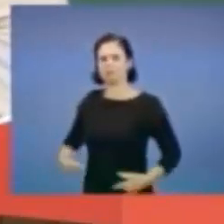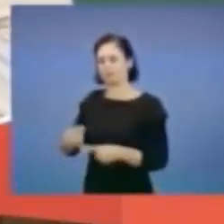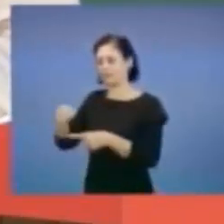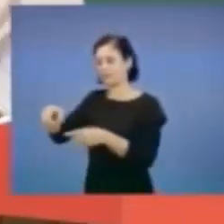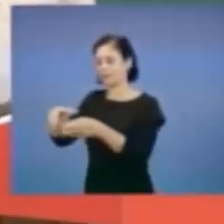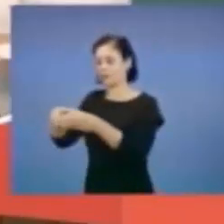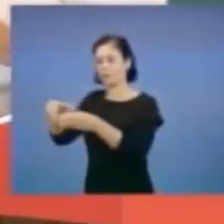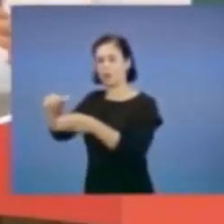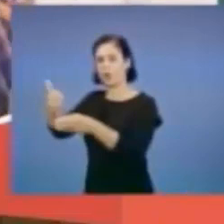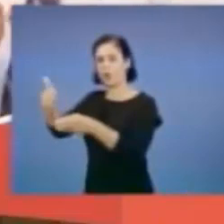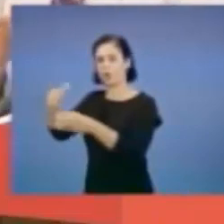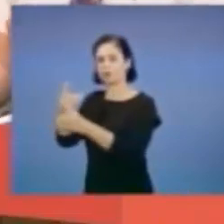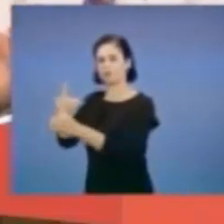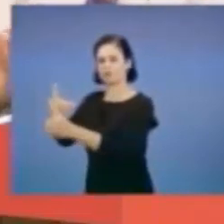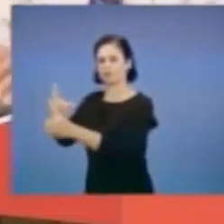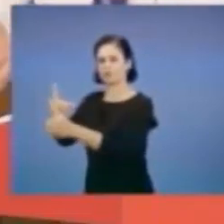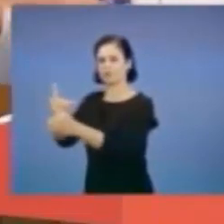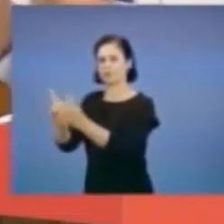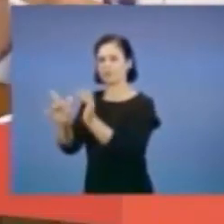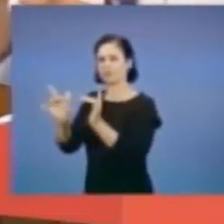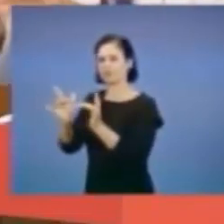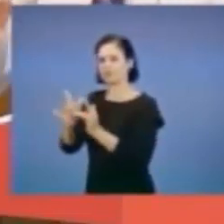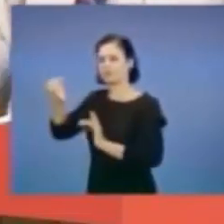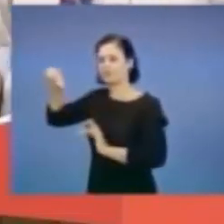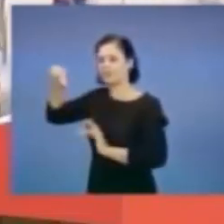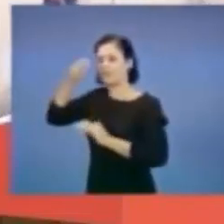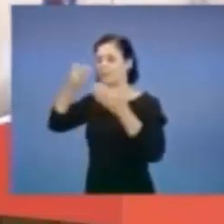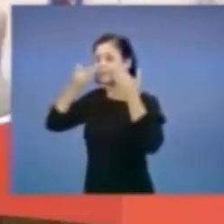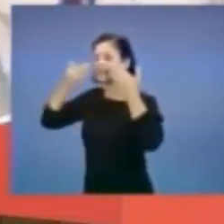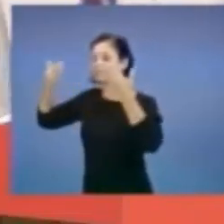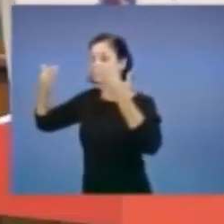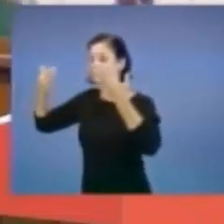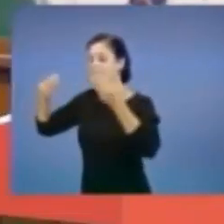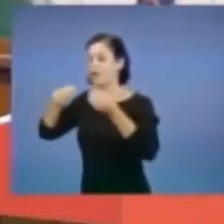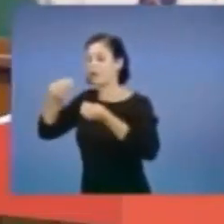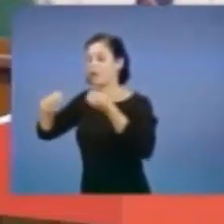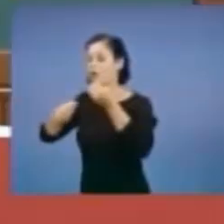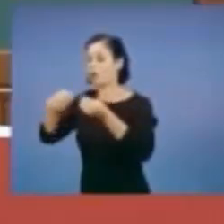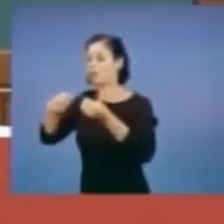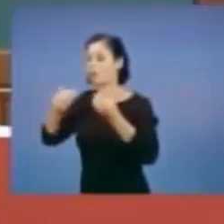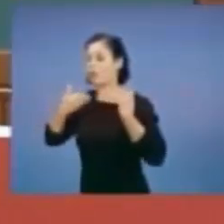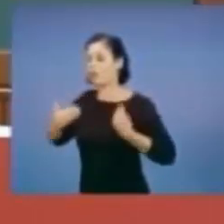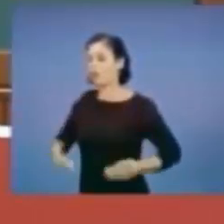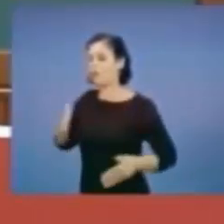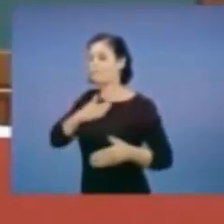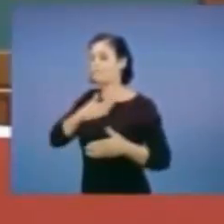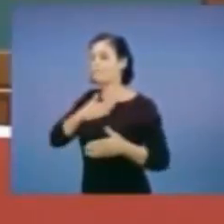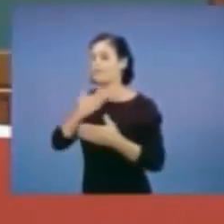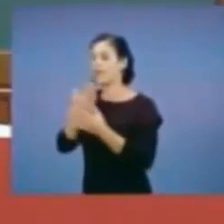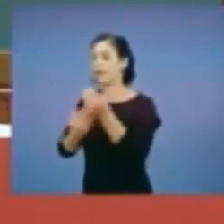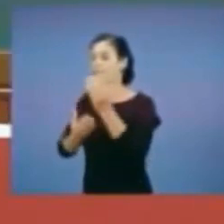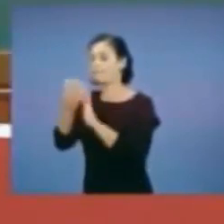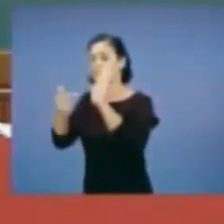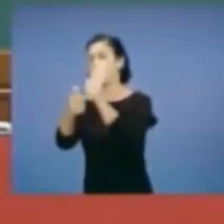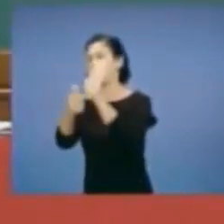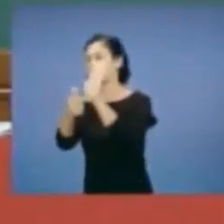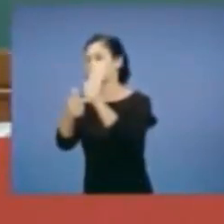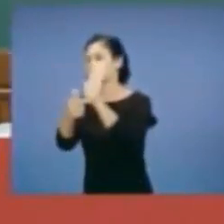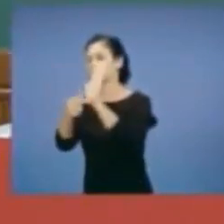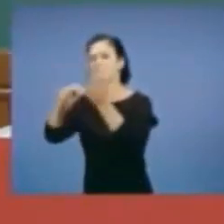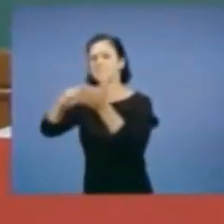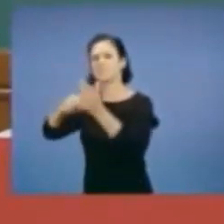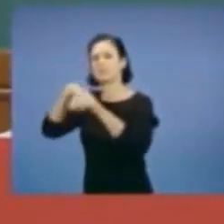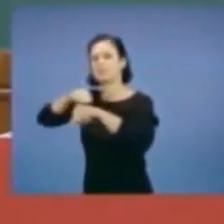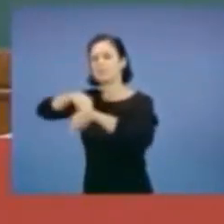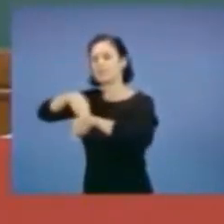the 11 that were there, Jesus is now revealing himself as a body. See my hand, the ministry.